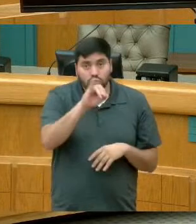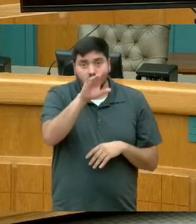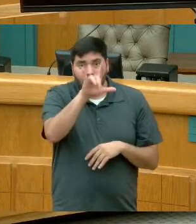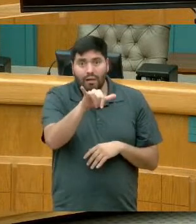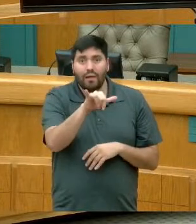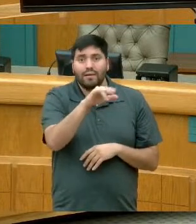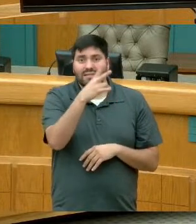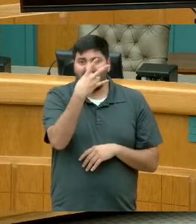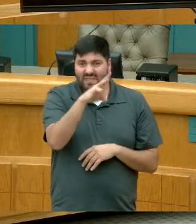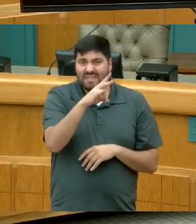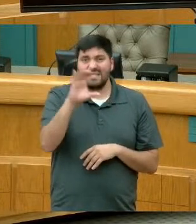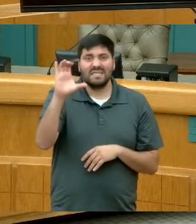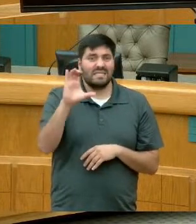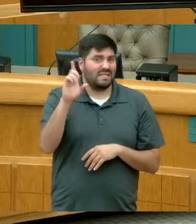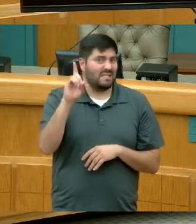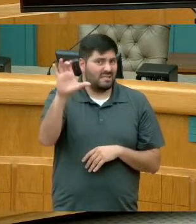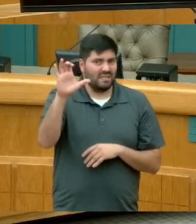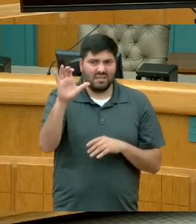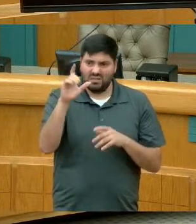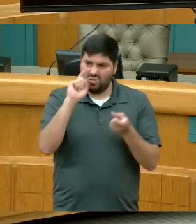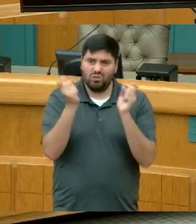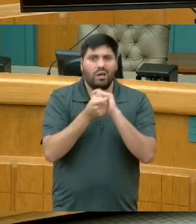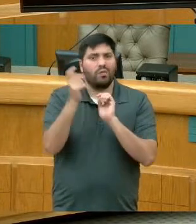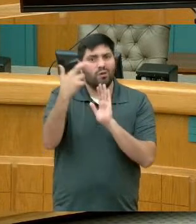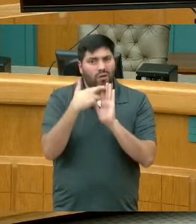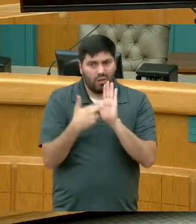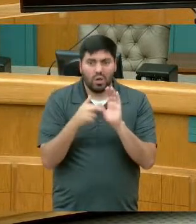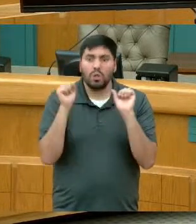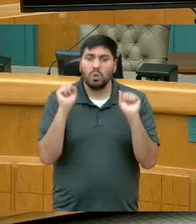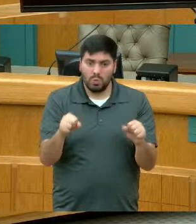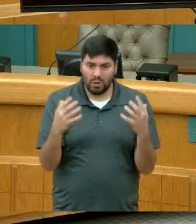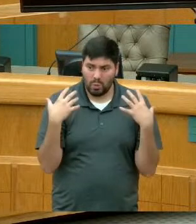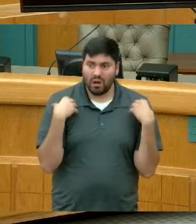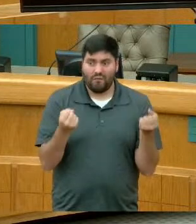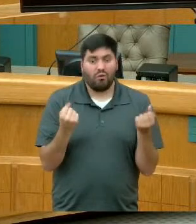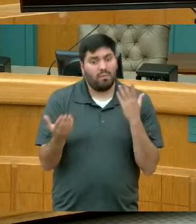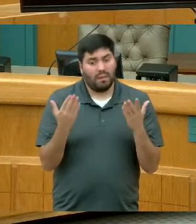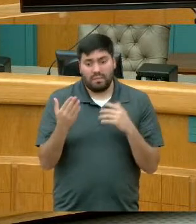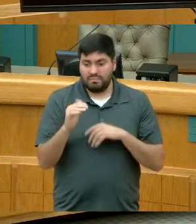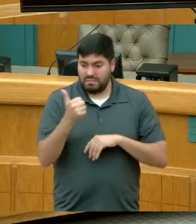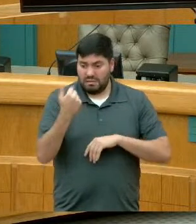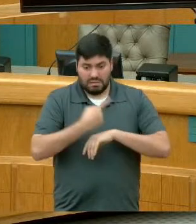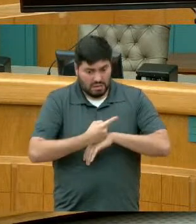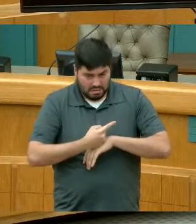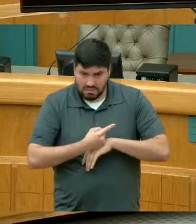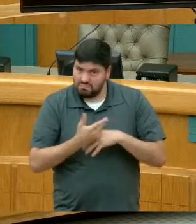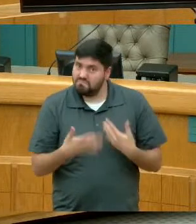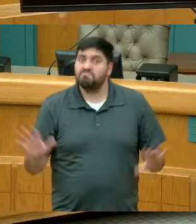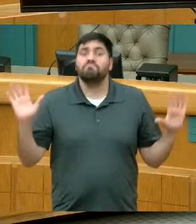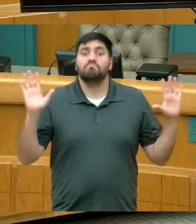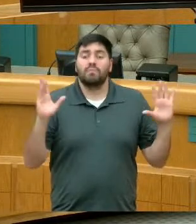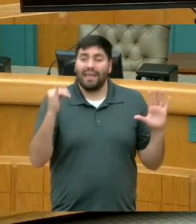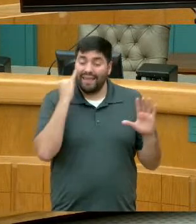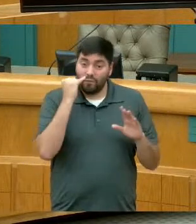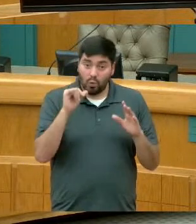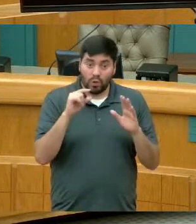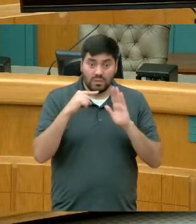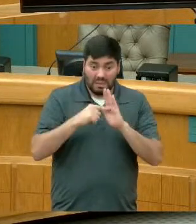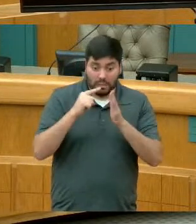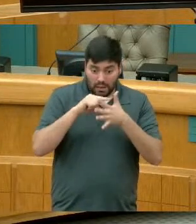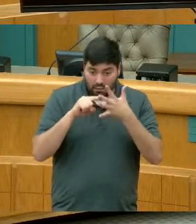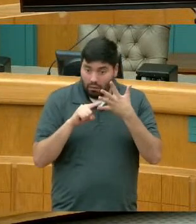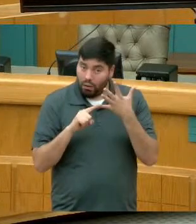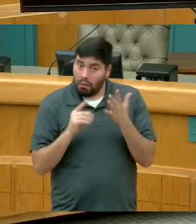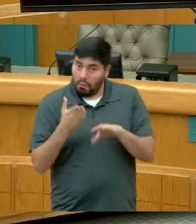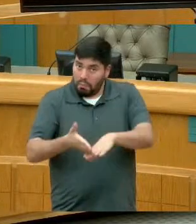July 17, CDC changed their guidelines where you could recover in as short a period as 10 days if your symptoms were